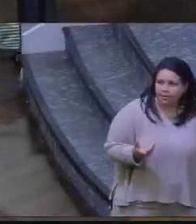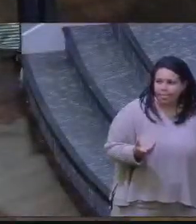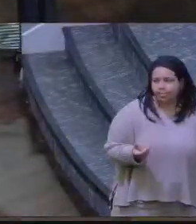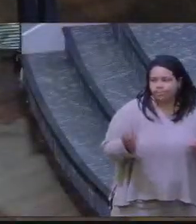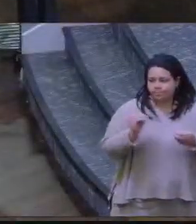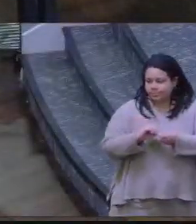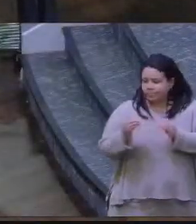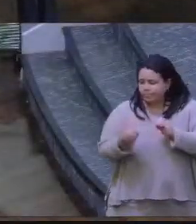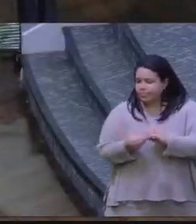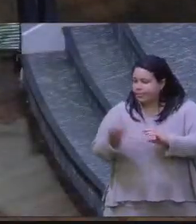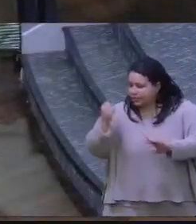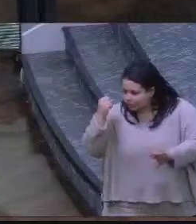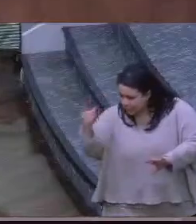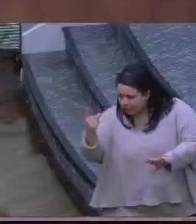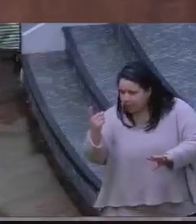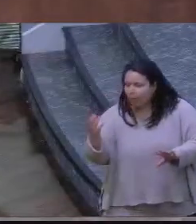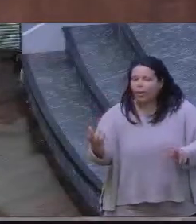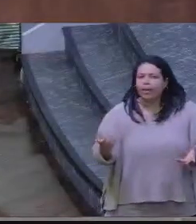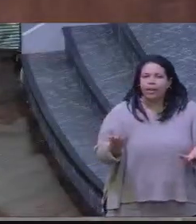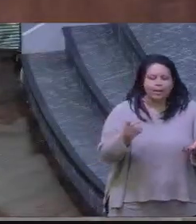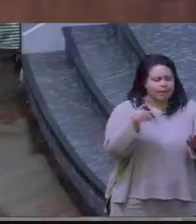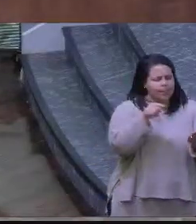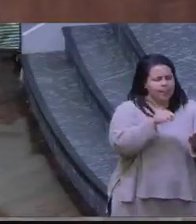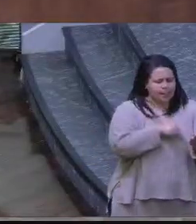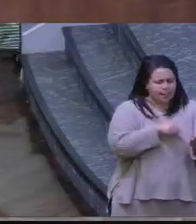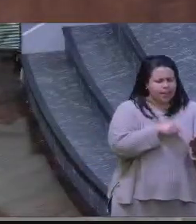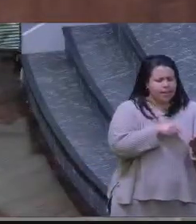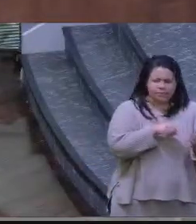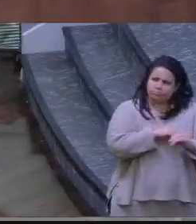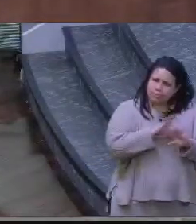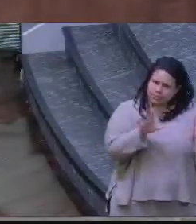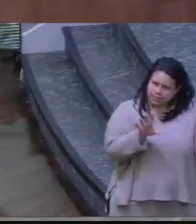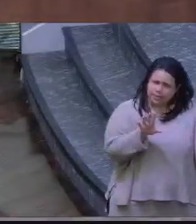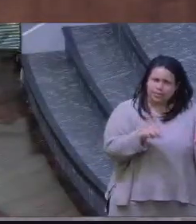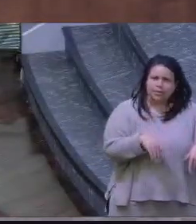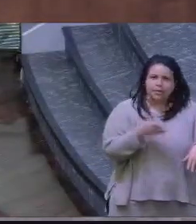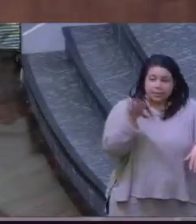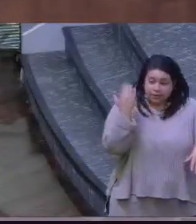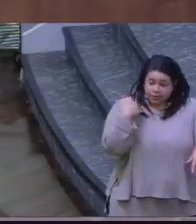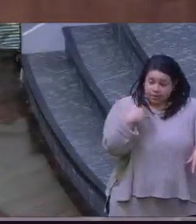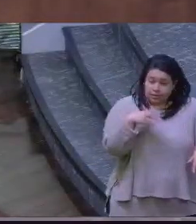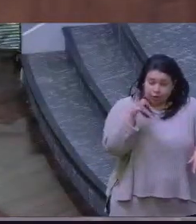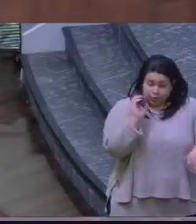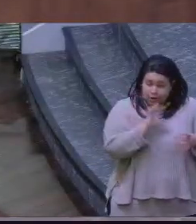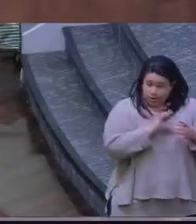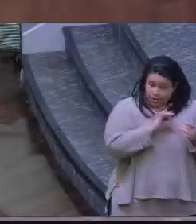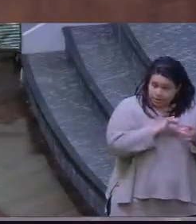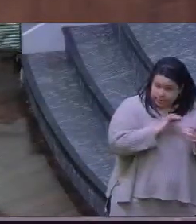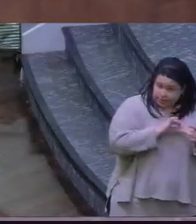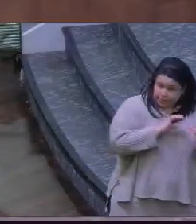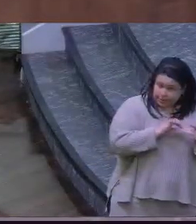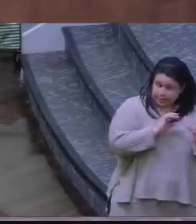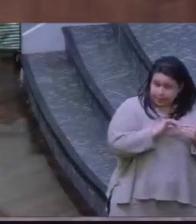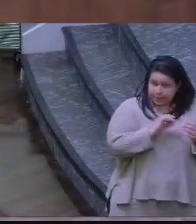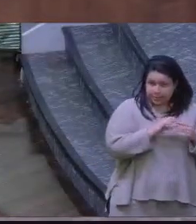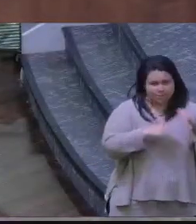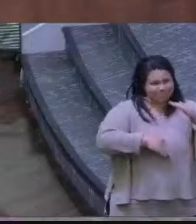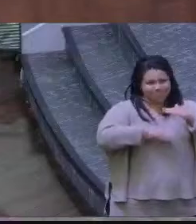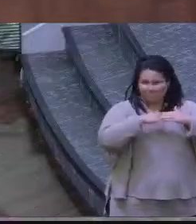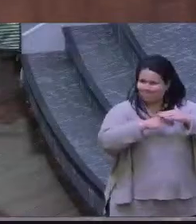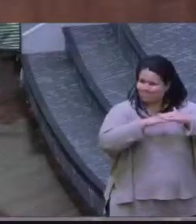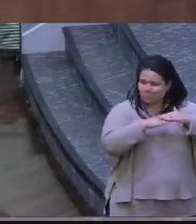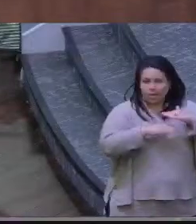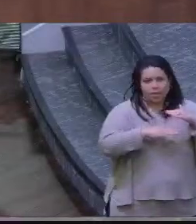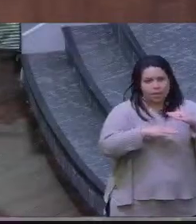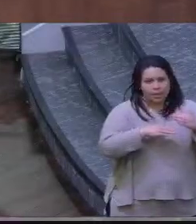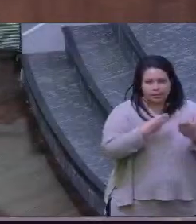understandable, but we've heard some comments recently about, you know, what happens when we max out on being able to